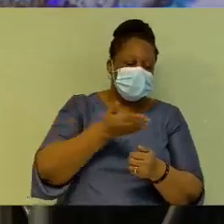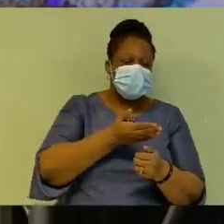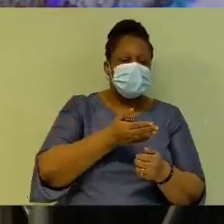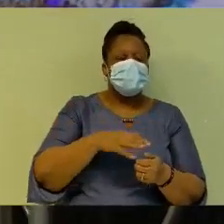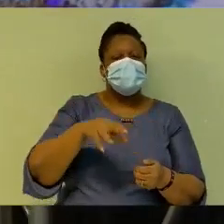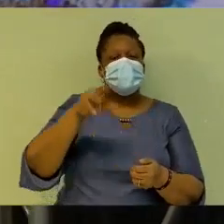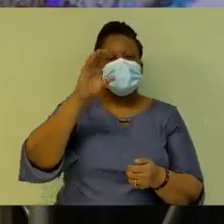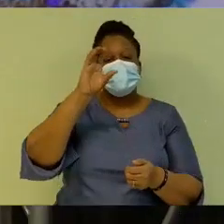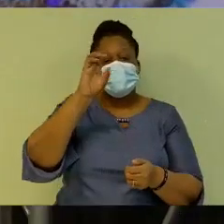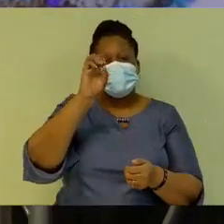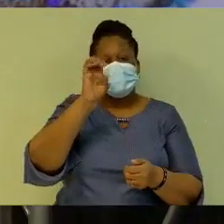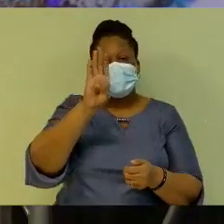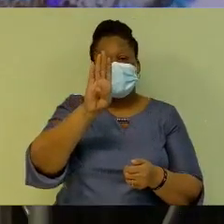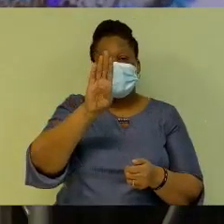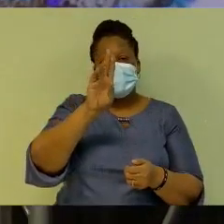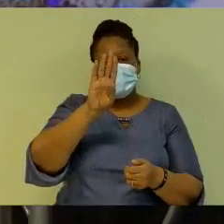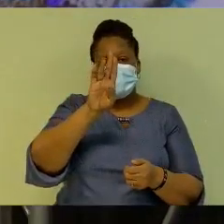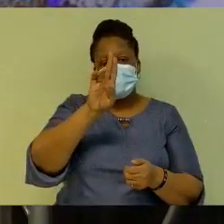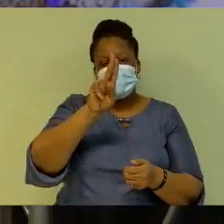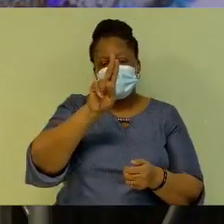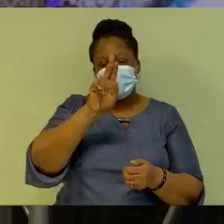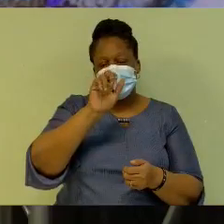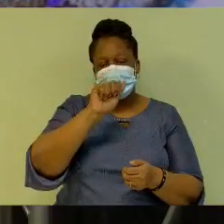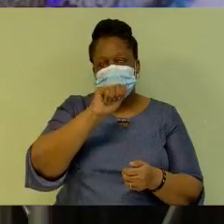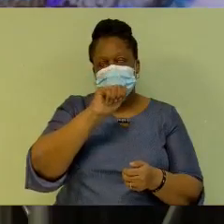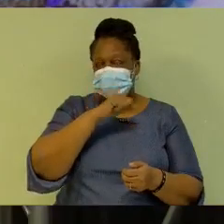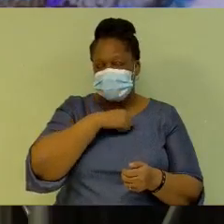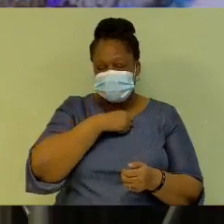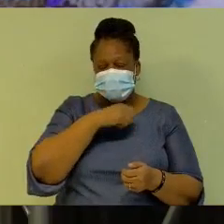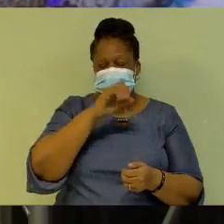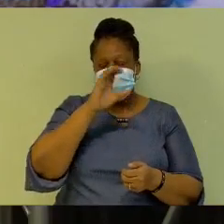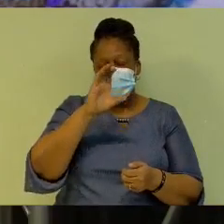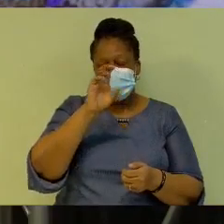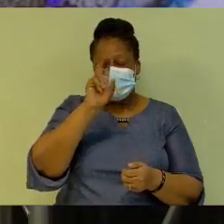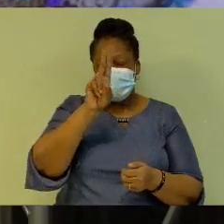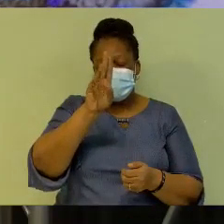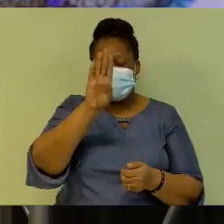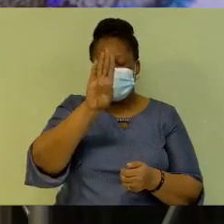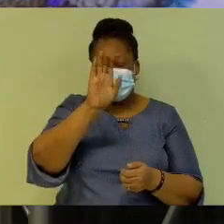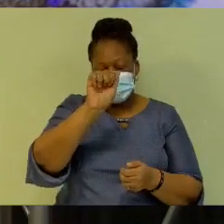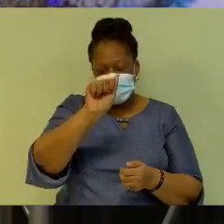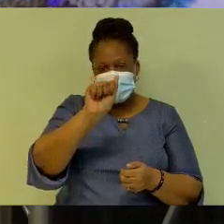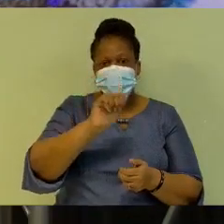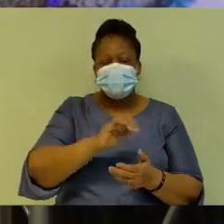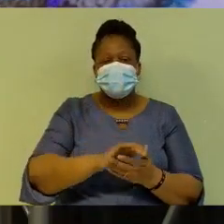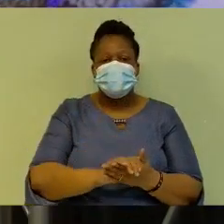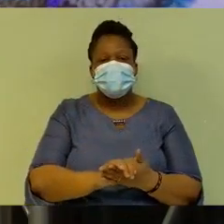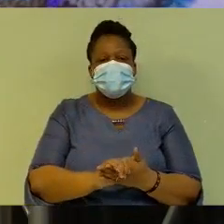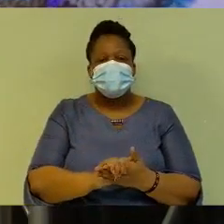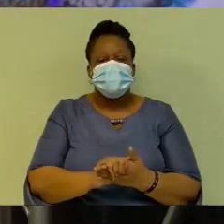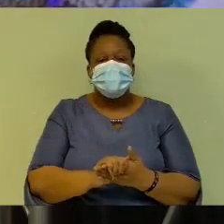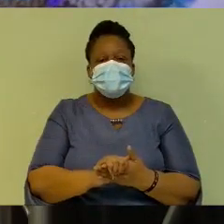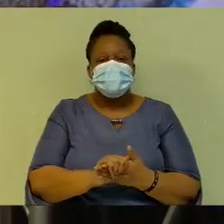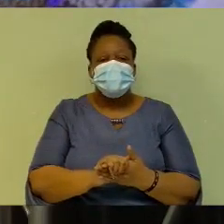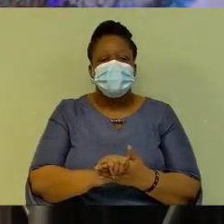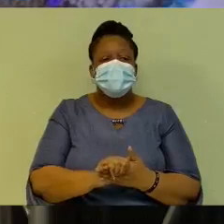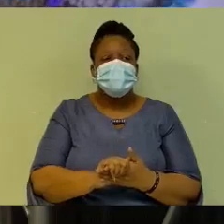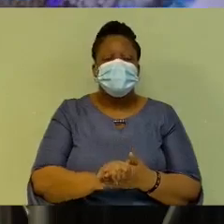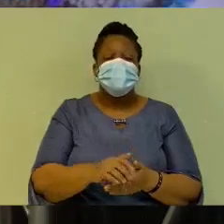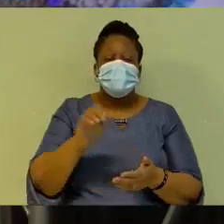us. Yes, we've been successful in flattening the curve, but there still might be a second wave, and